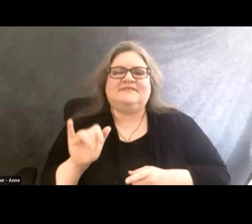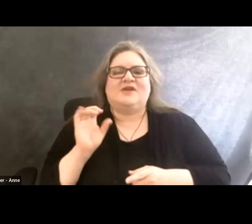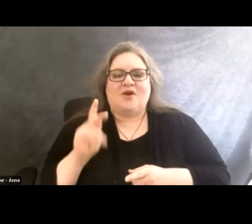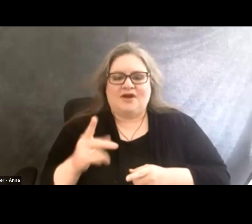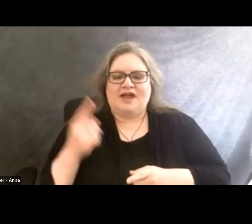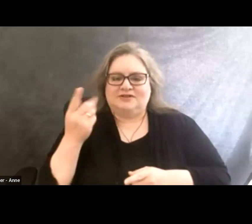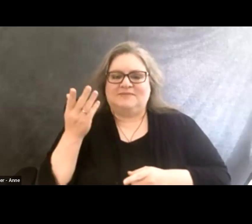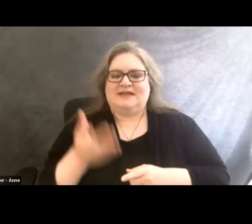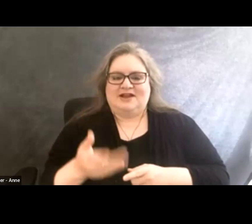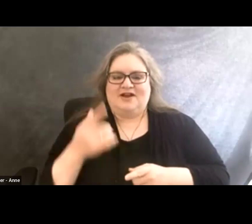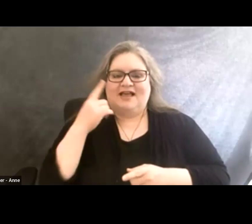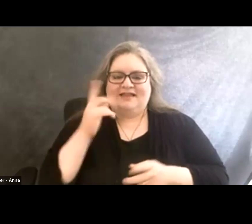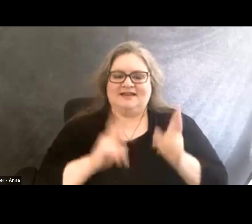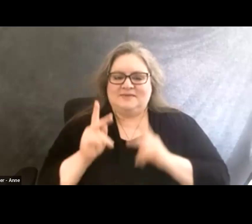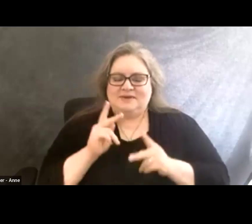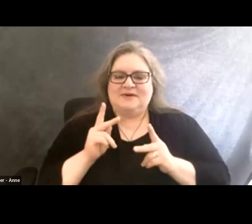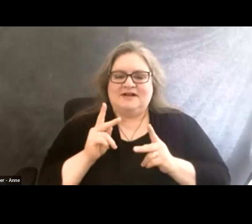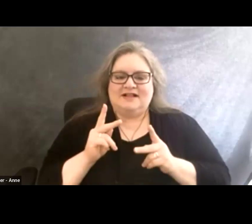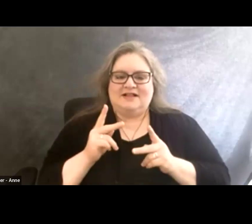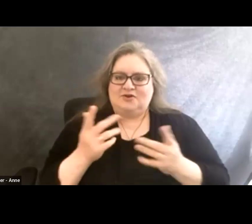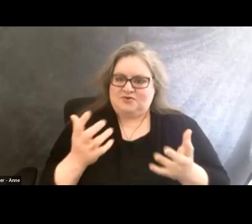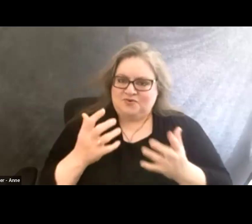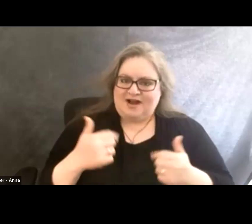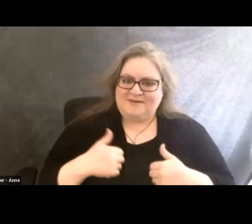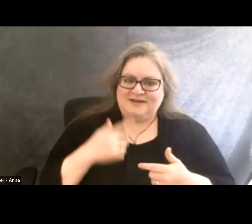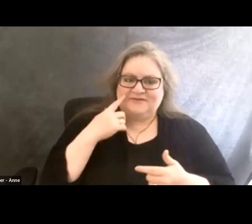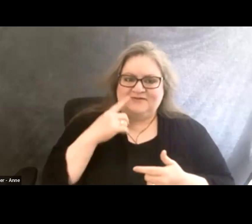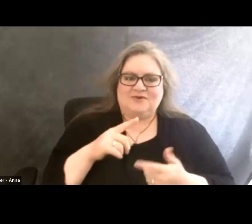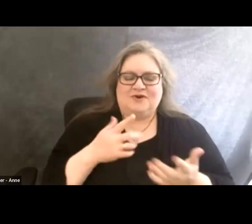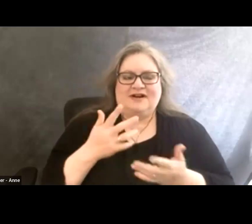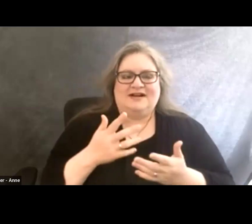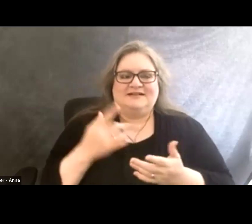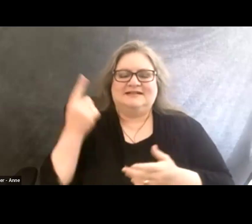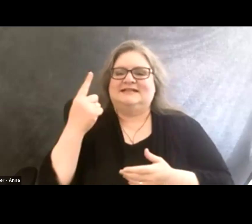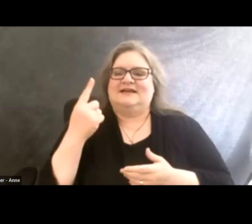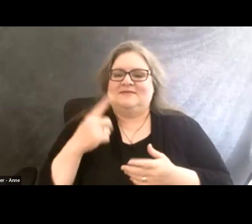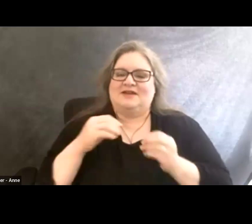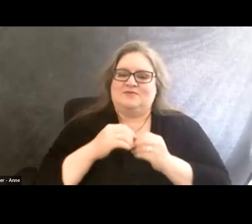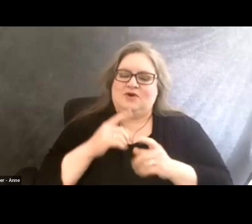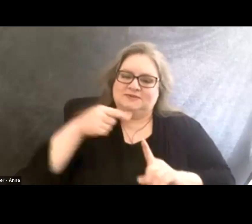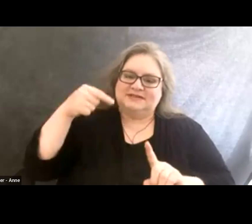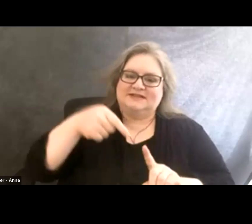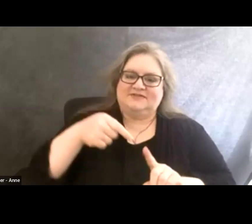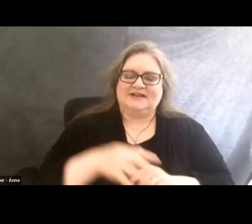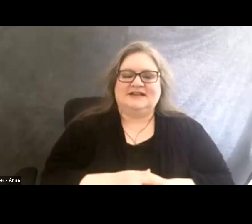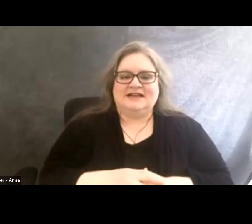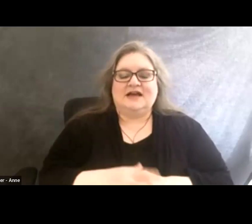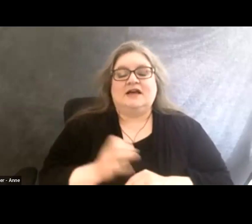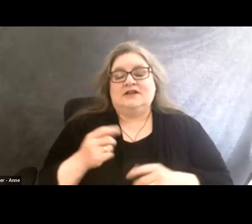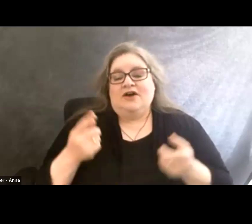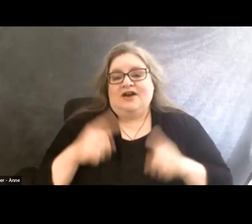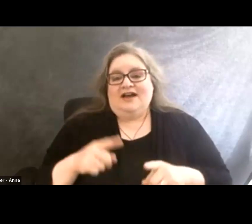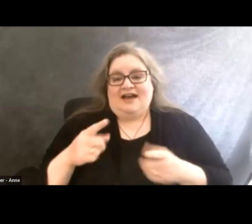there's something here. I think people are wanting me for something a little more specific. And so I ended